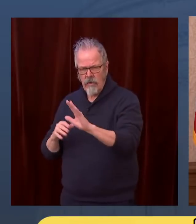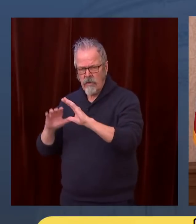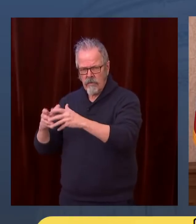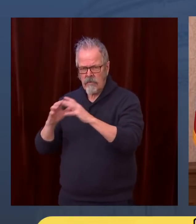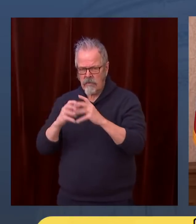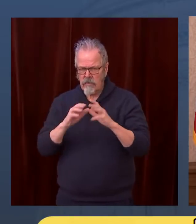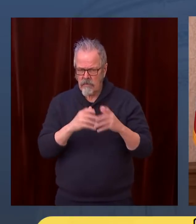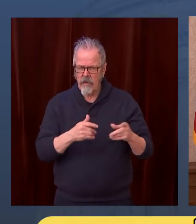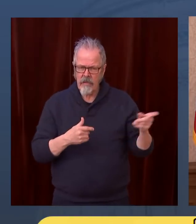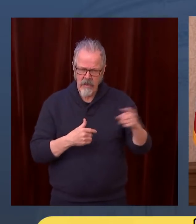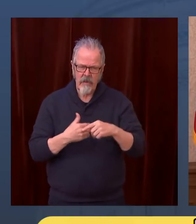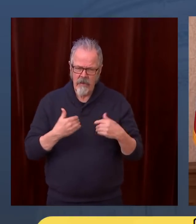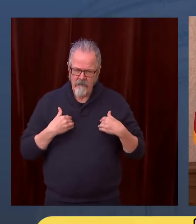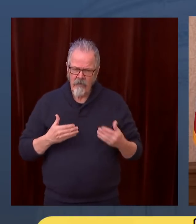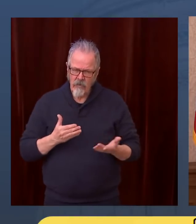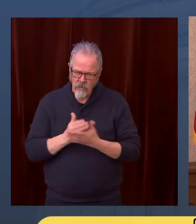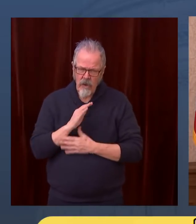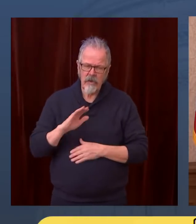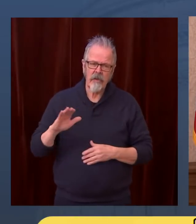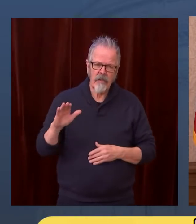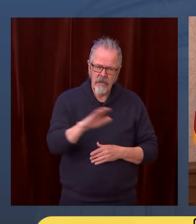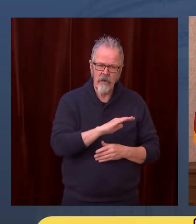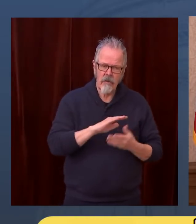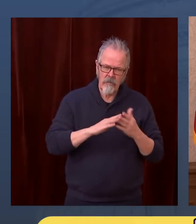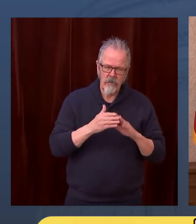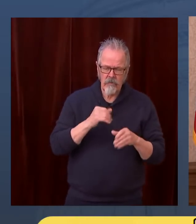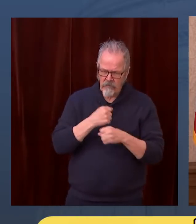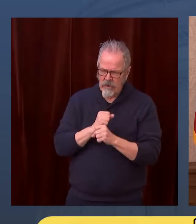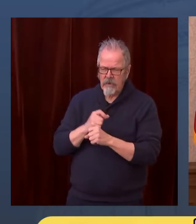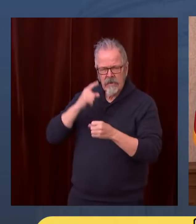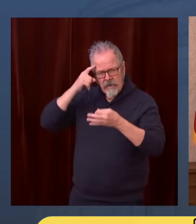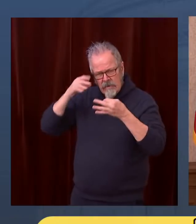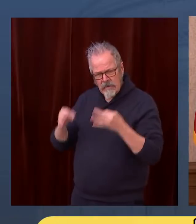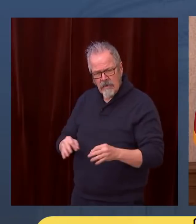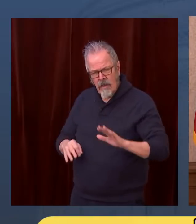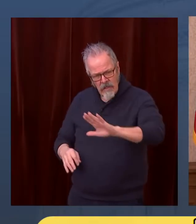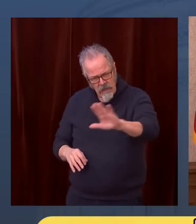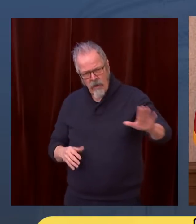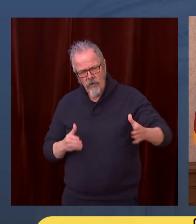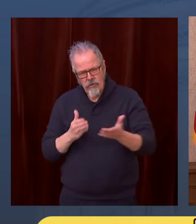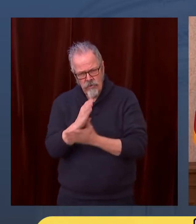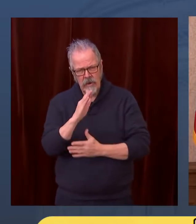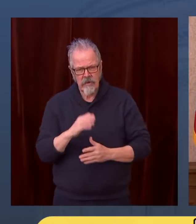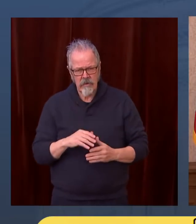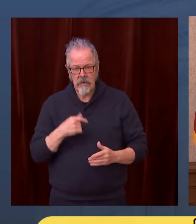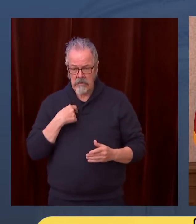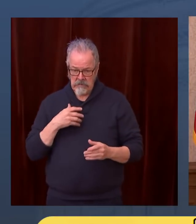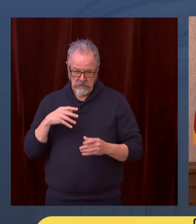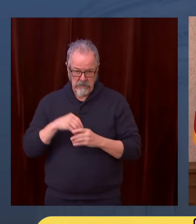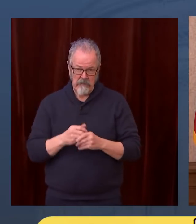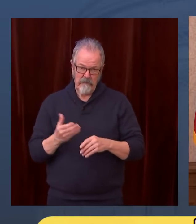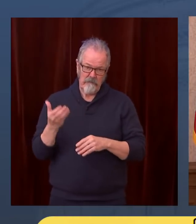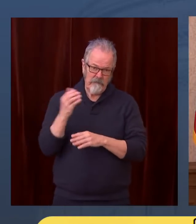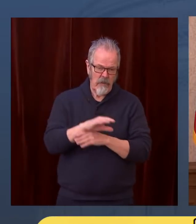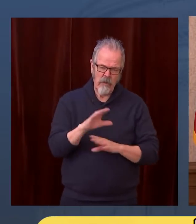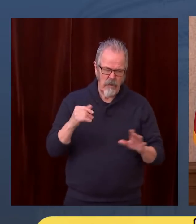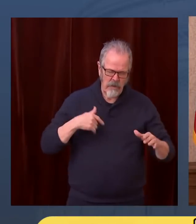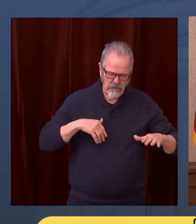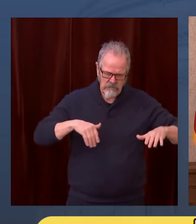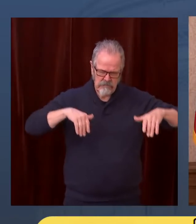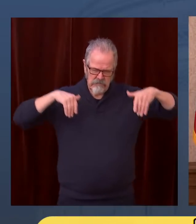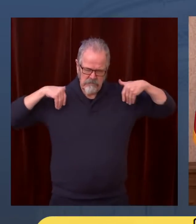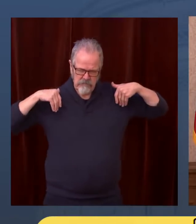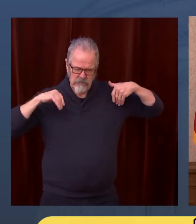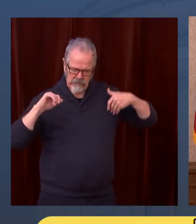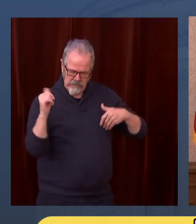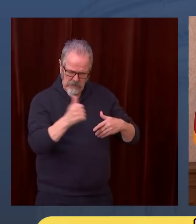elected groups and may be able to make decisions. We're not eliminating those things. And I hope that those will be made with as much peace and respect